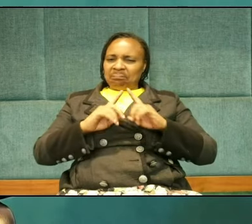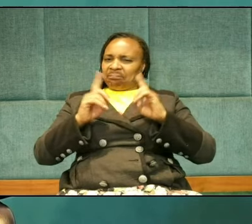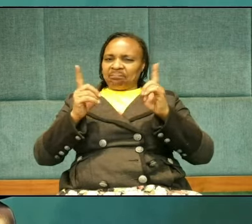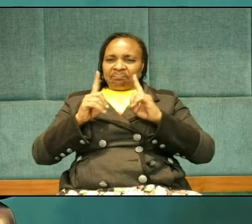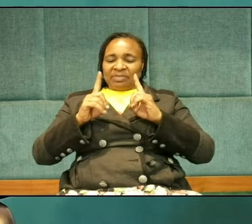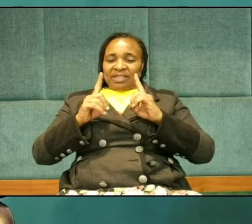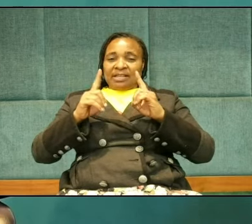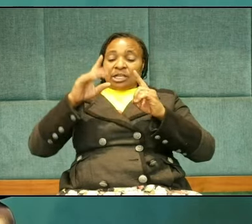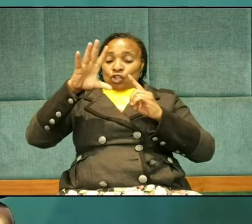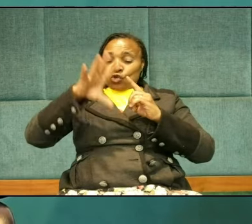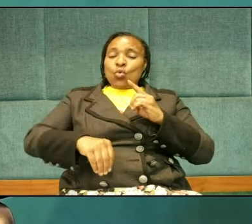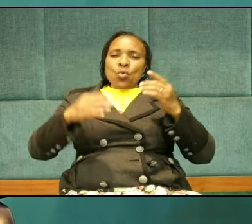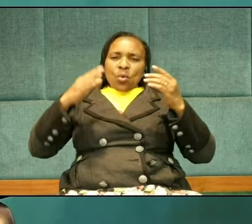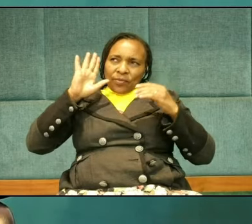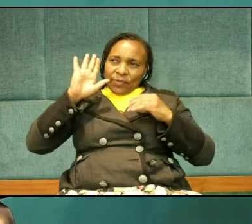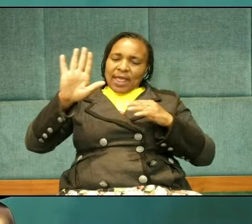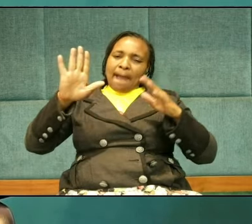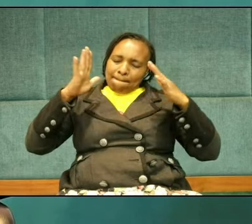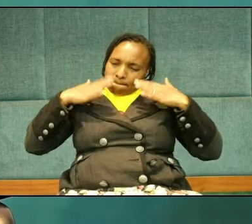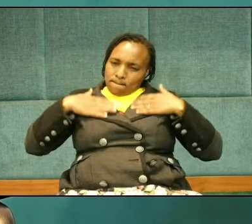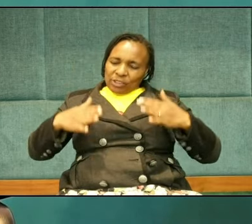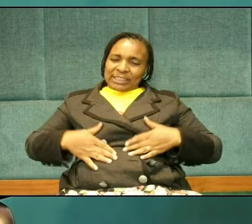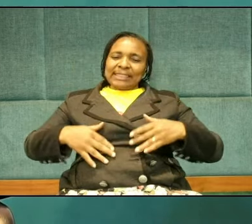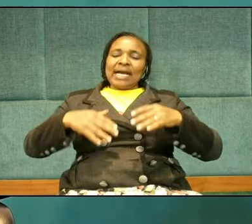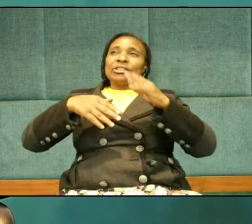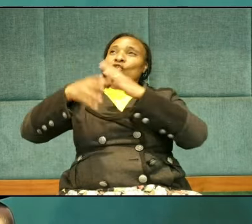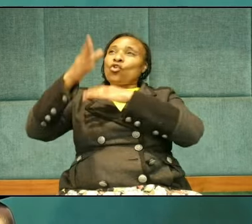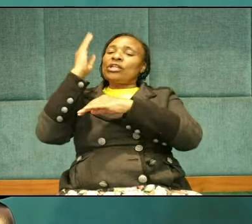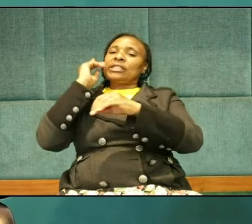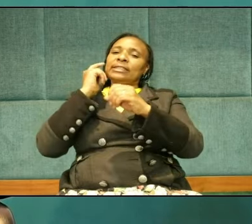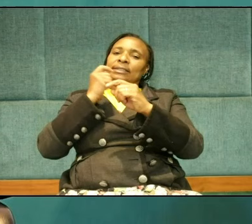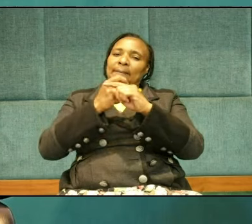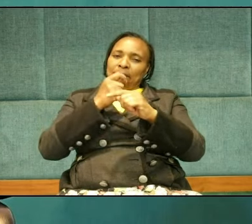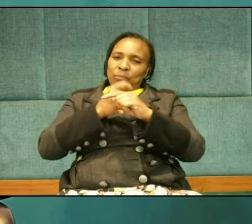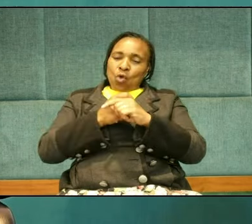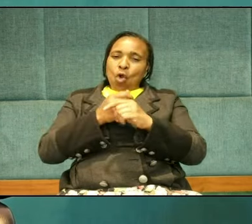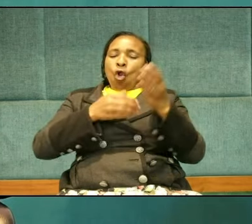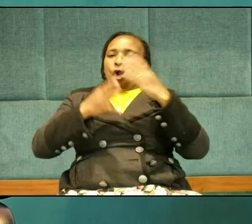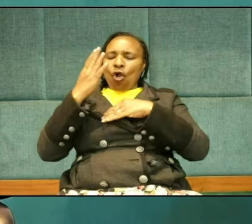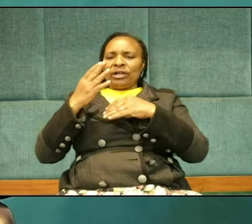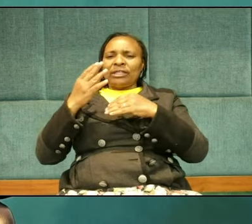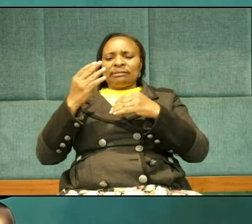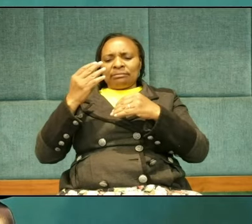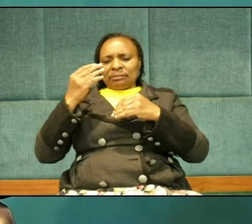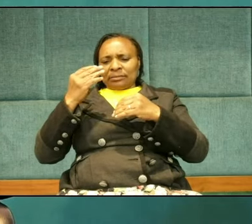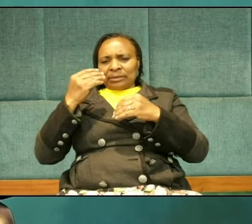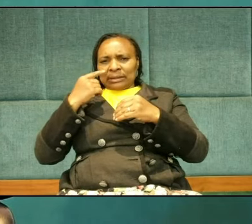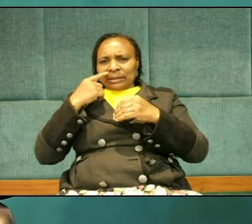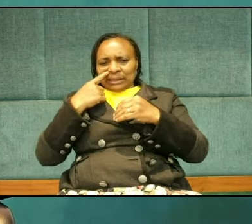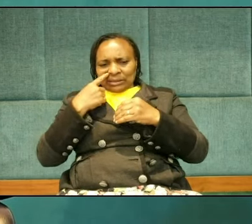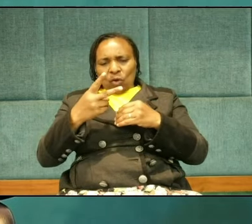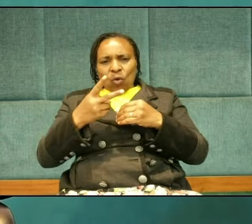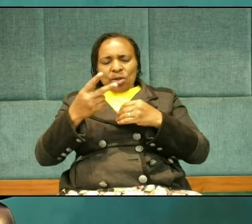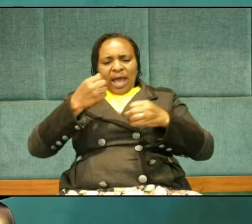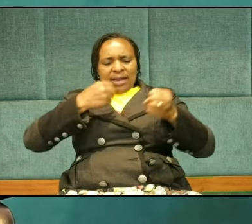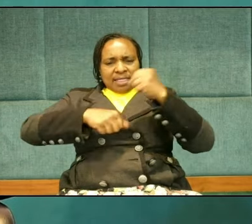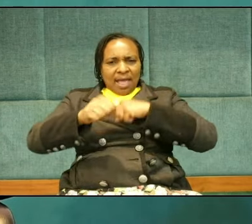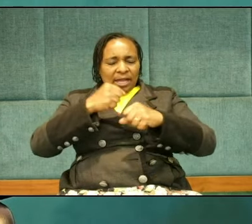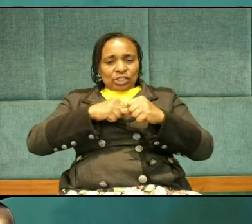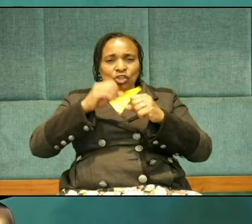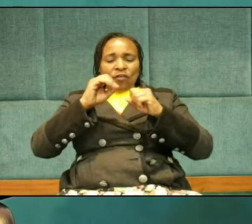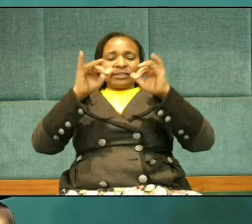their bodies as God's temple. So it actually wasn't easy for them. And I think that act of staying